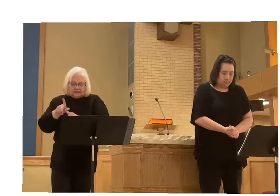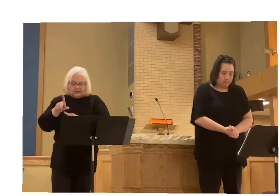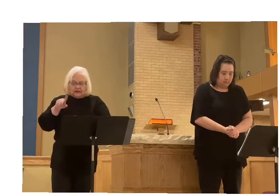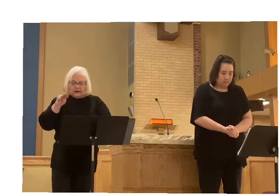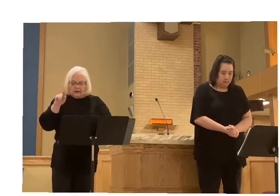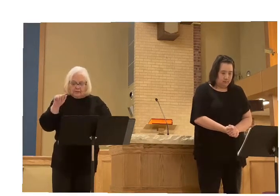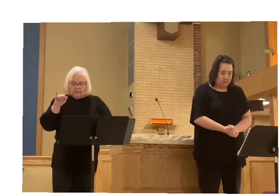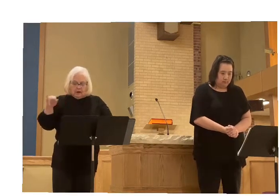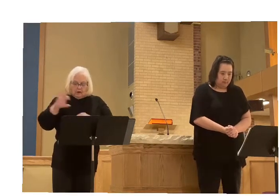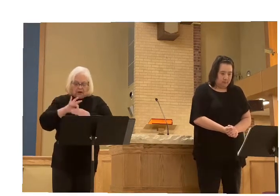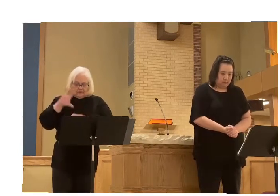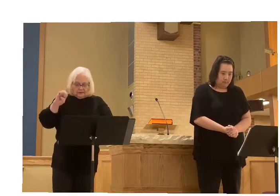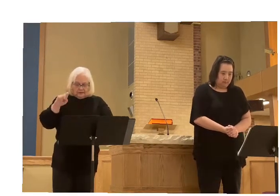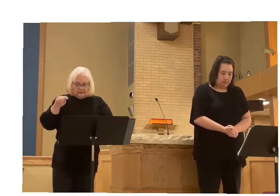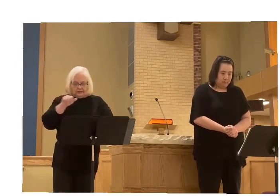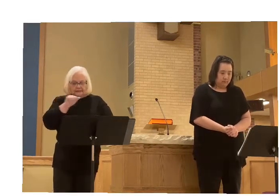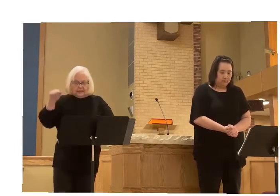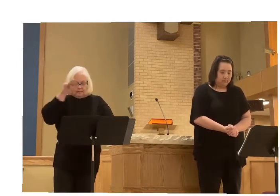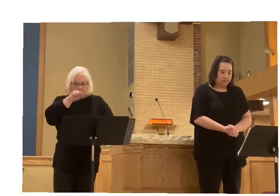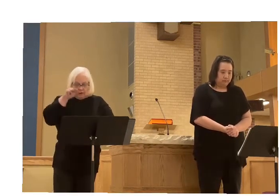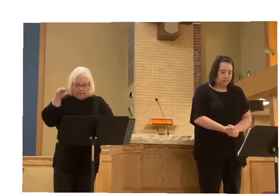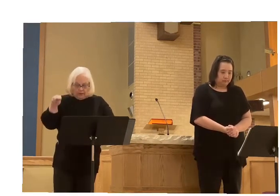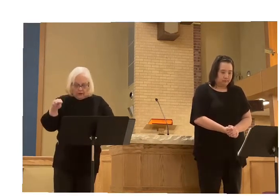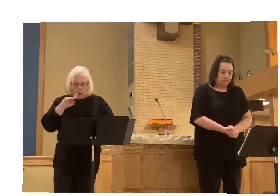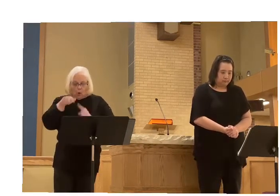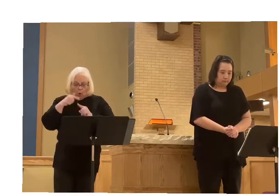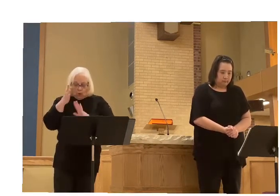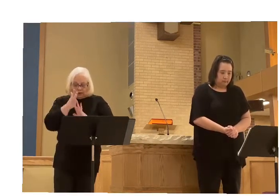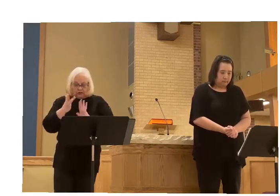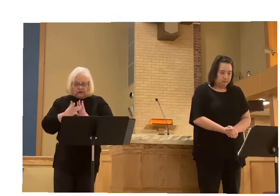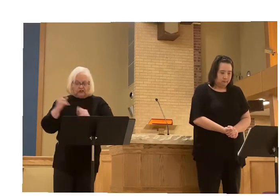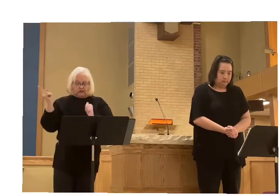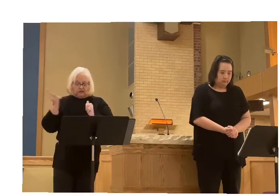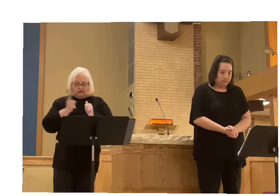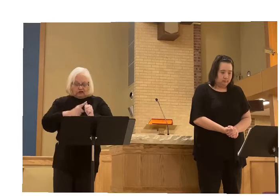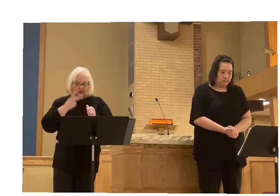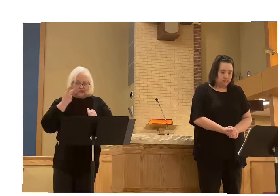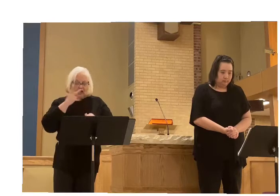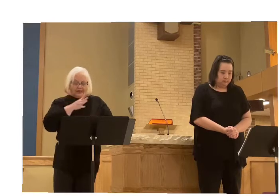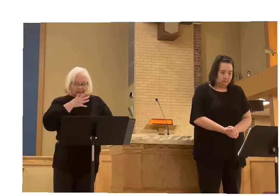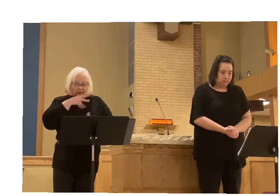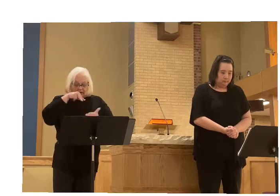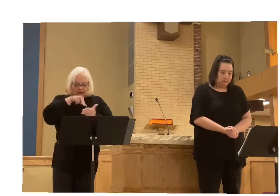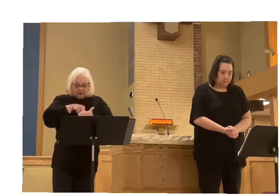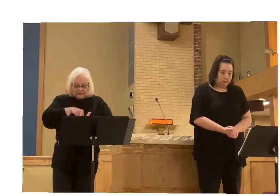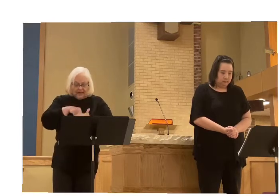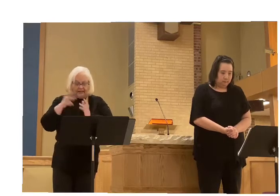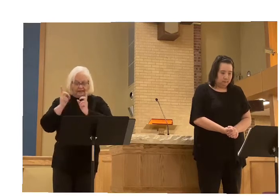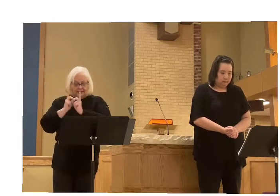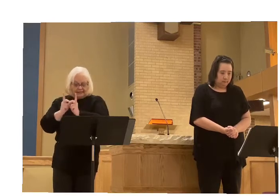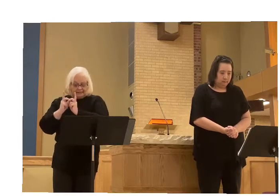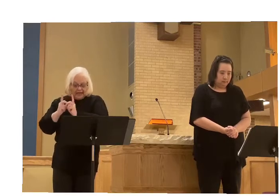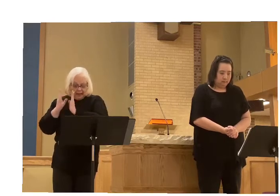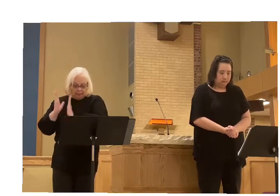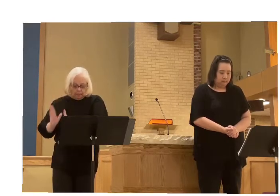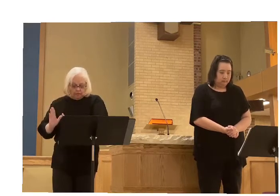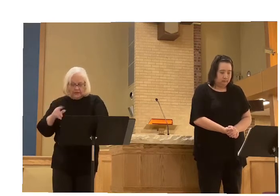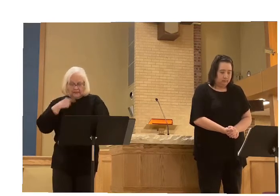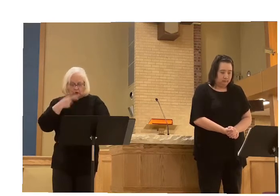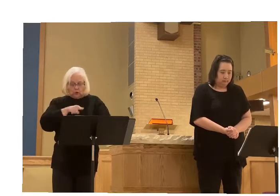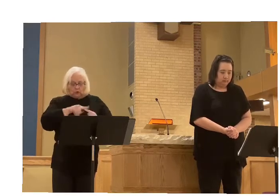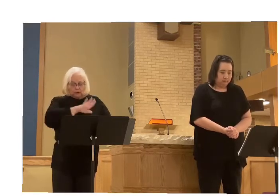Magdalene. When Jesus therefore saw his mother and the disciple standing by, whom he loved, he said to his